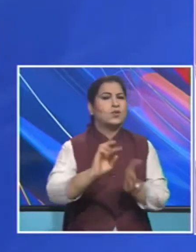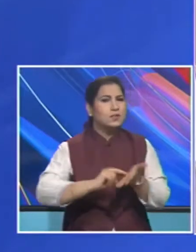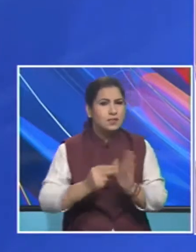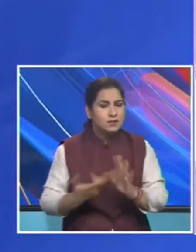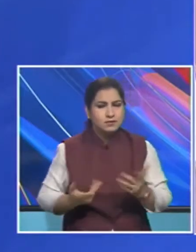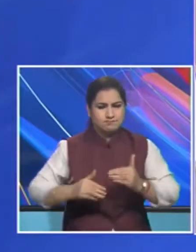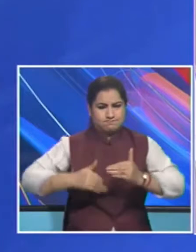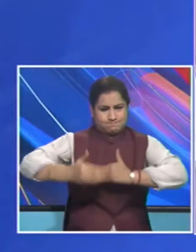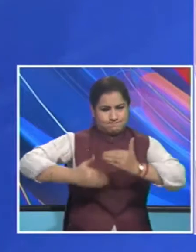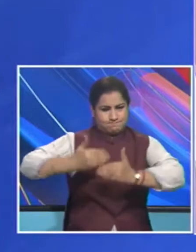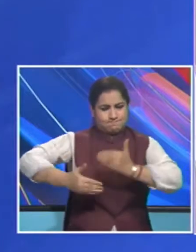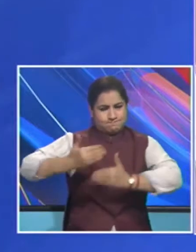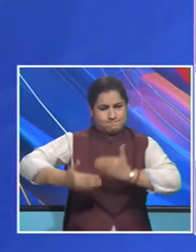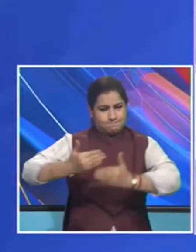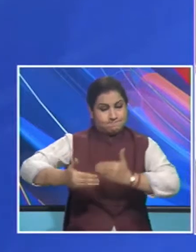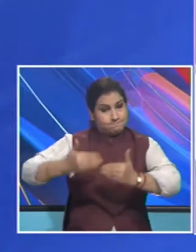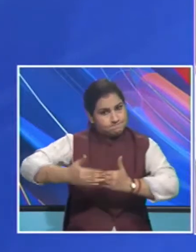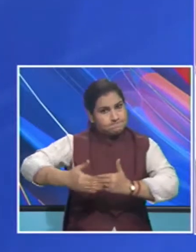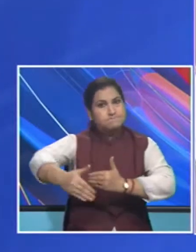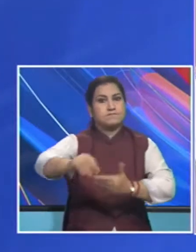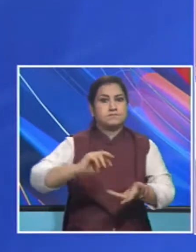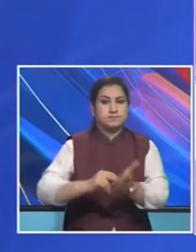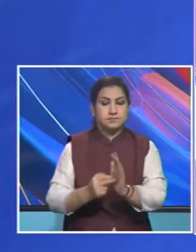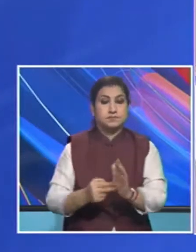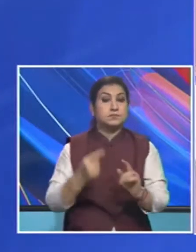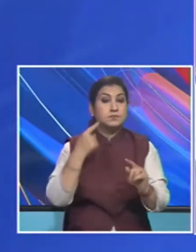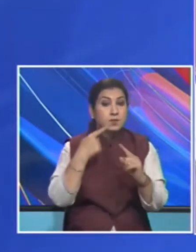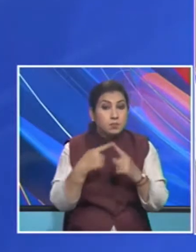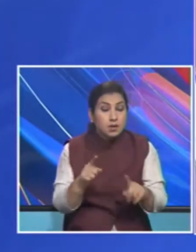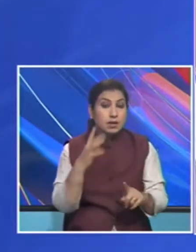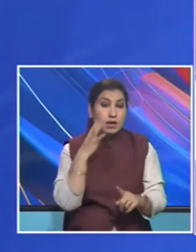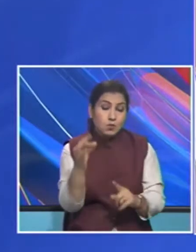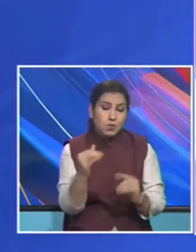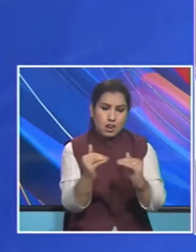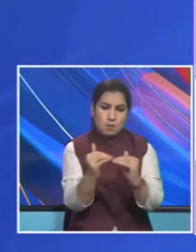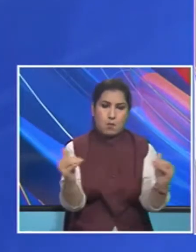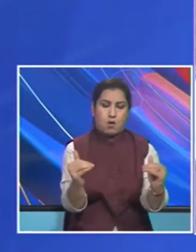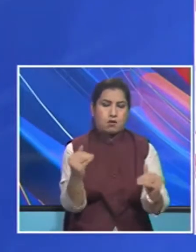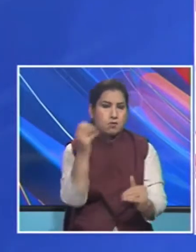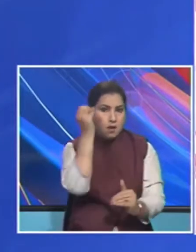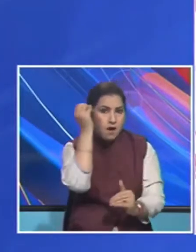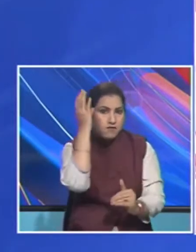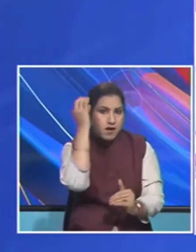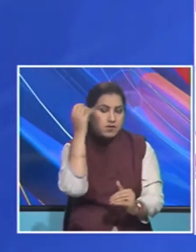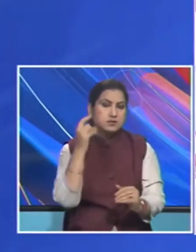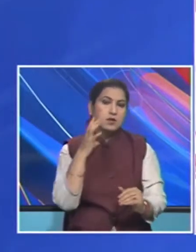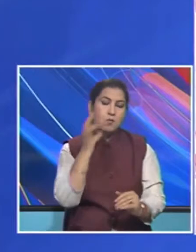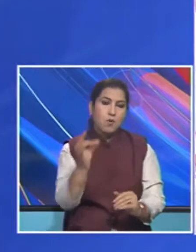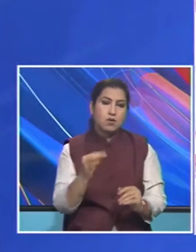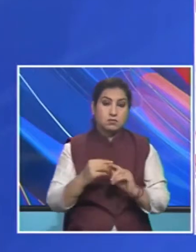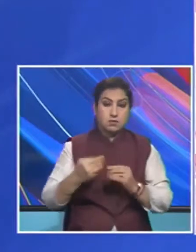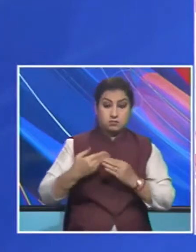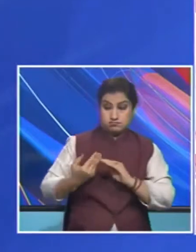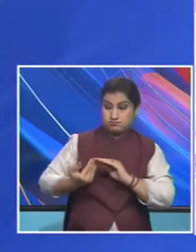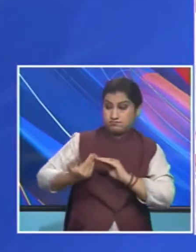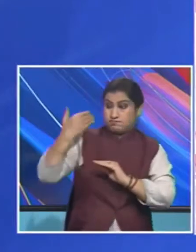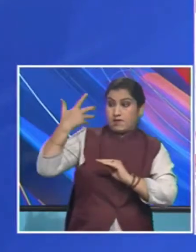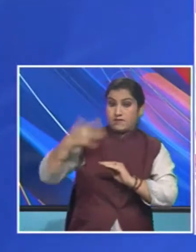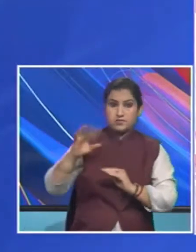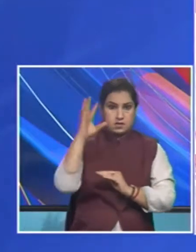continuously marching ahead. But equally important is awareness about one's past.